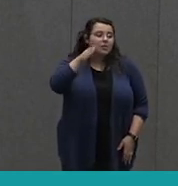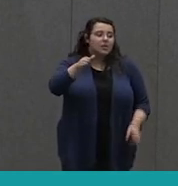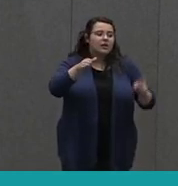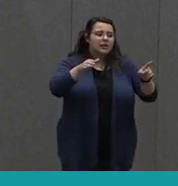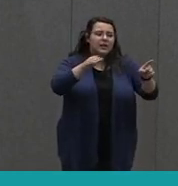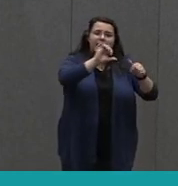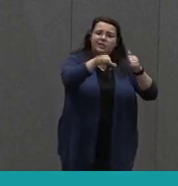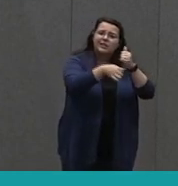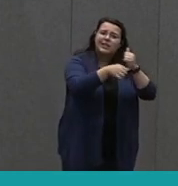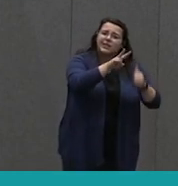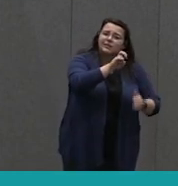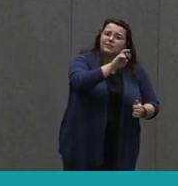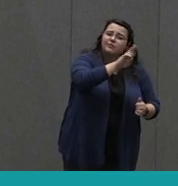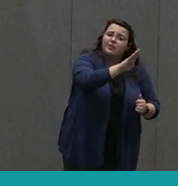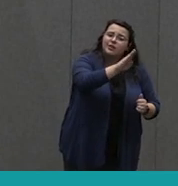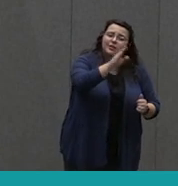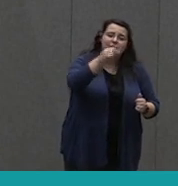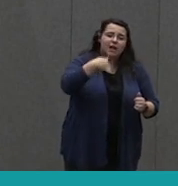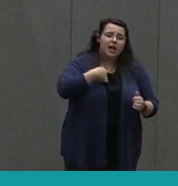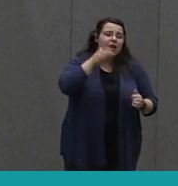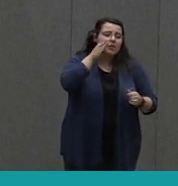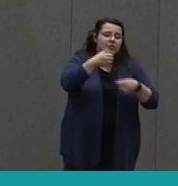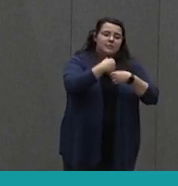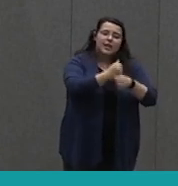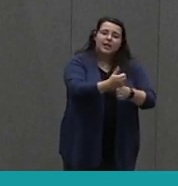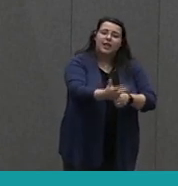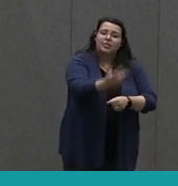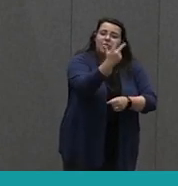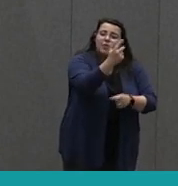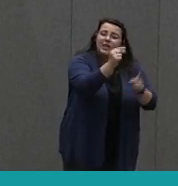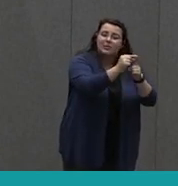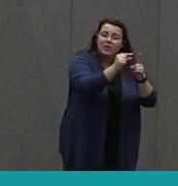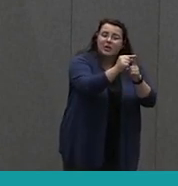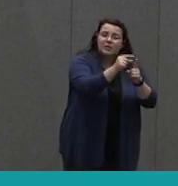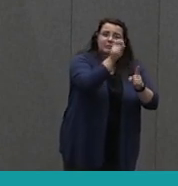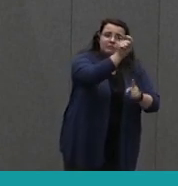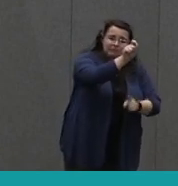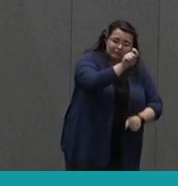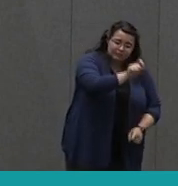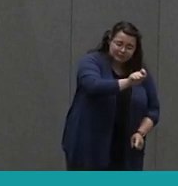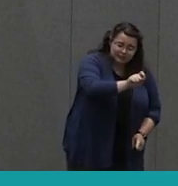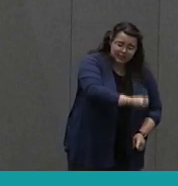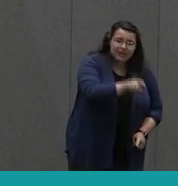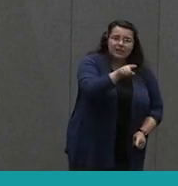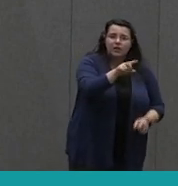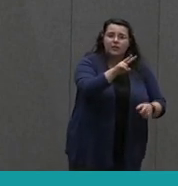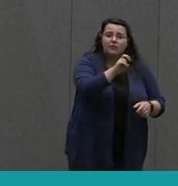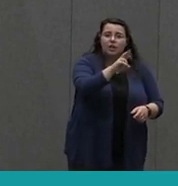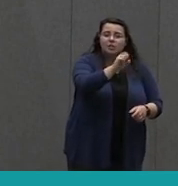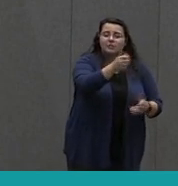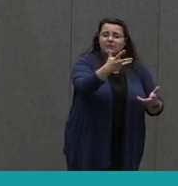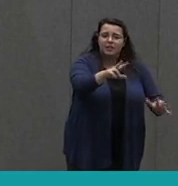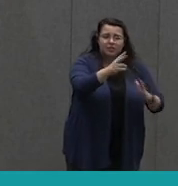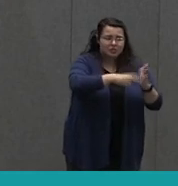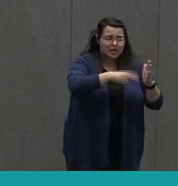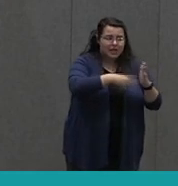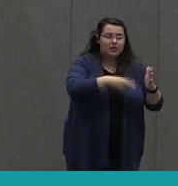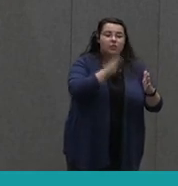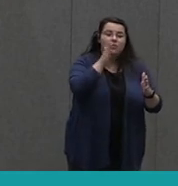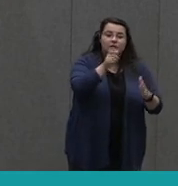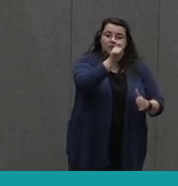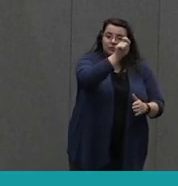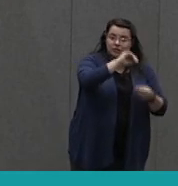like tickling yourself. Tickle, tickle, tickle. Did you tickle yourself? That's an action. Okay, I'm